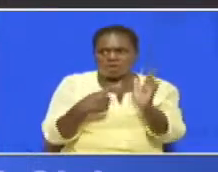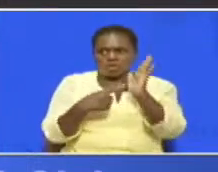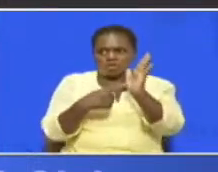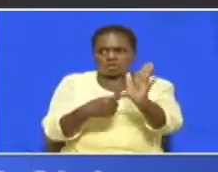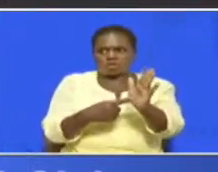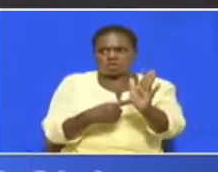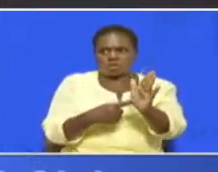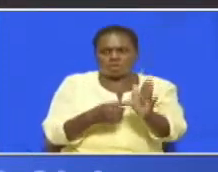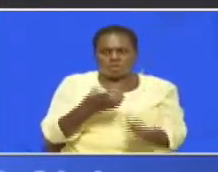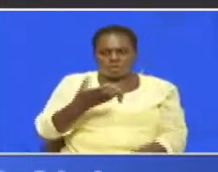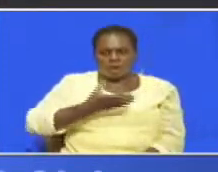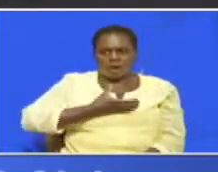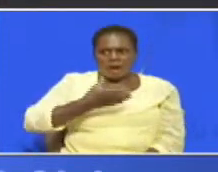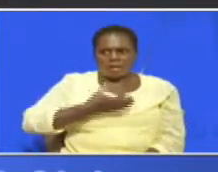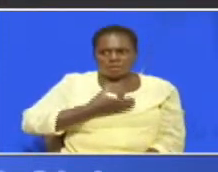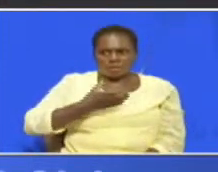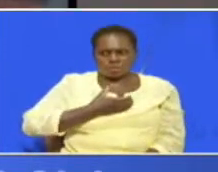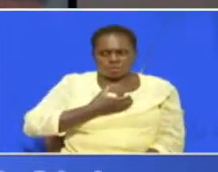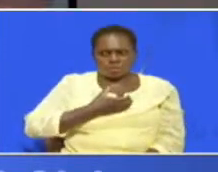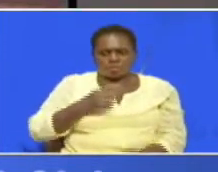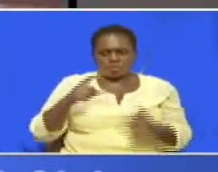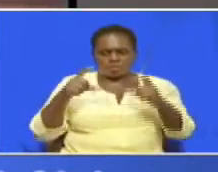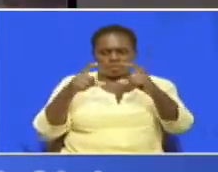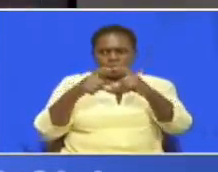Nairobi City Council identification.